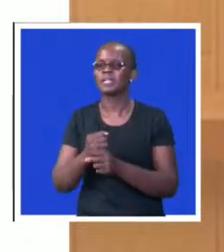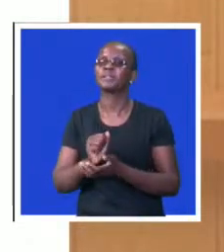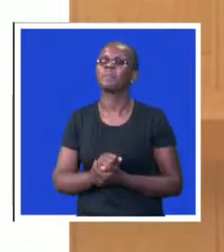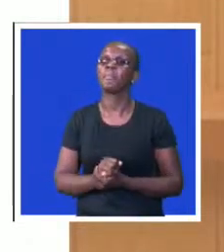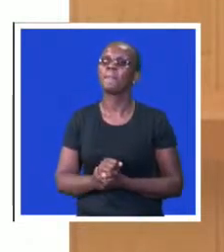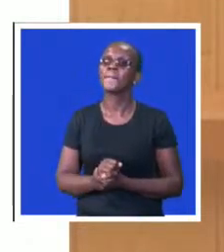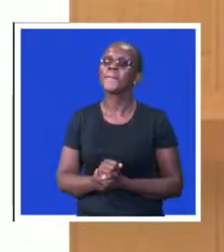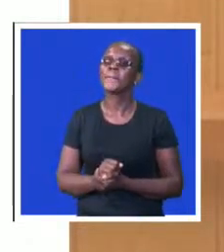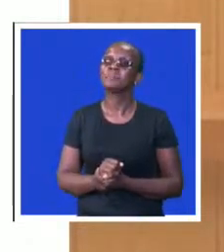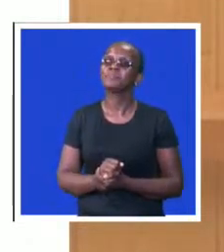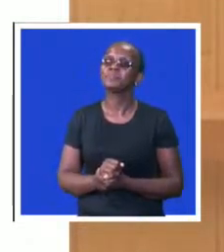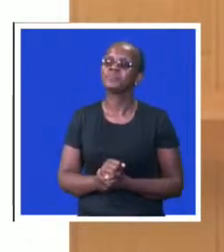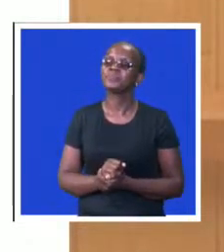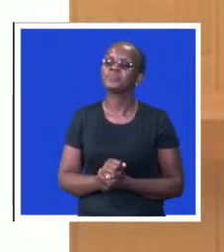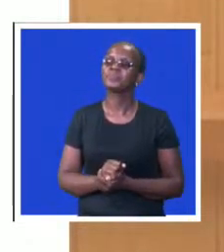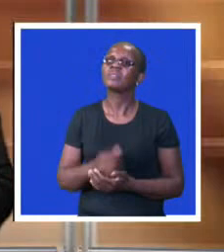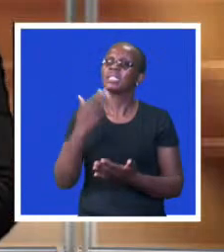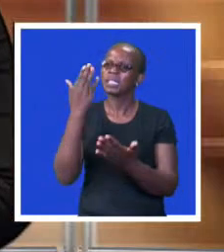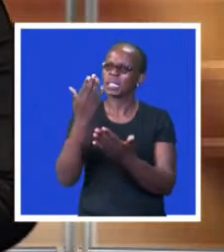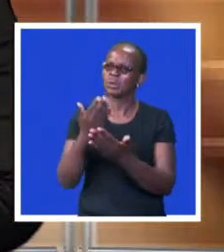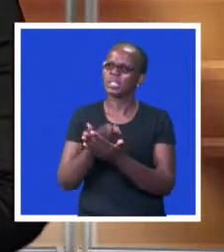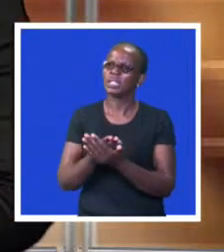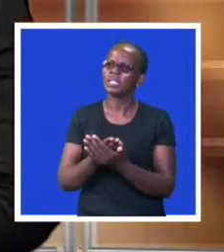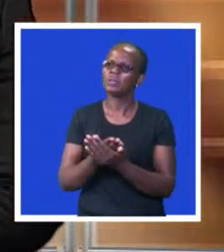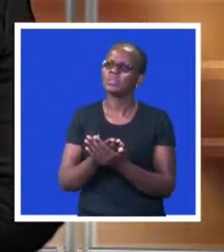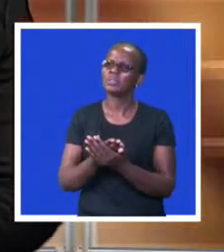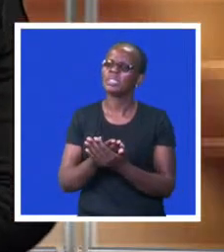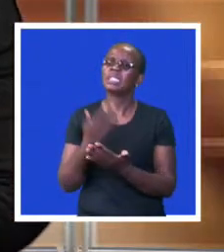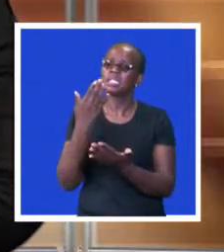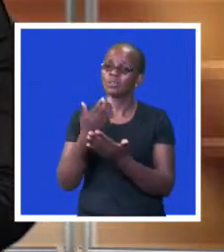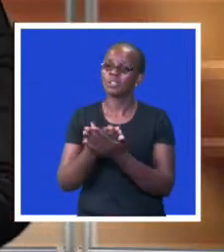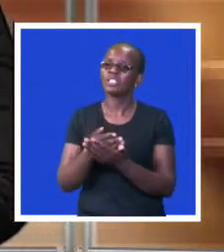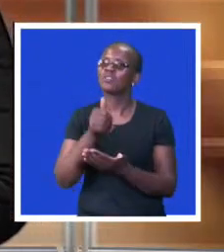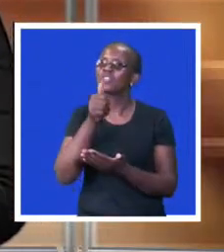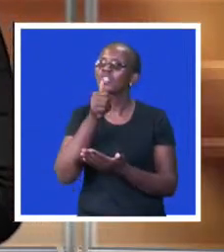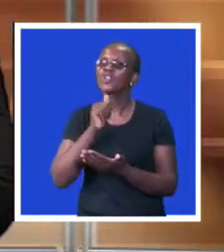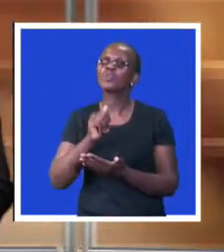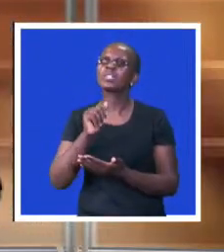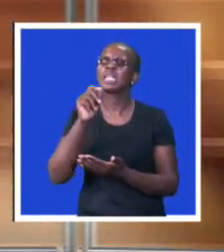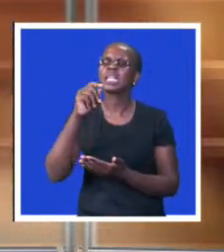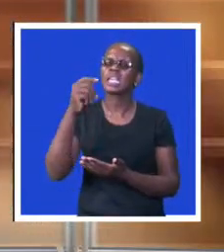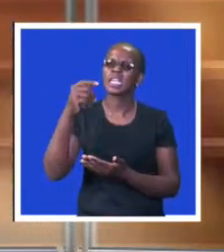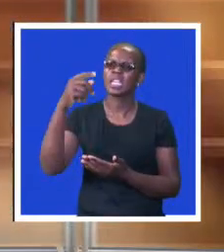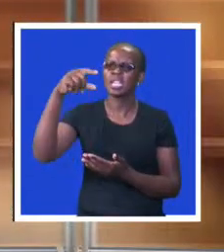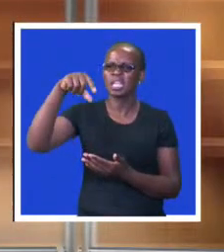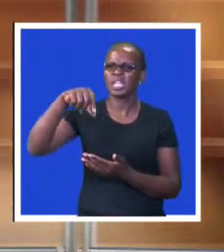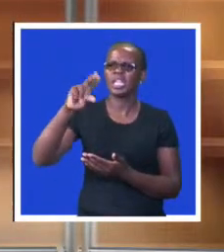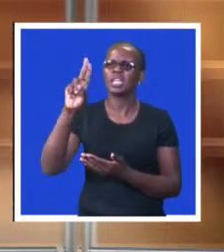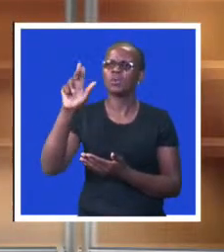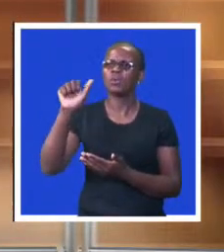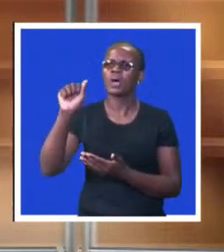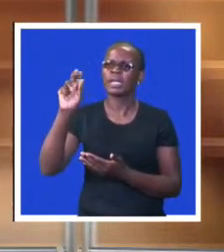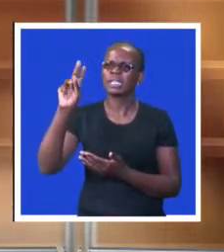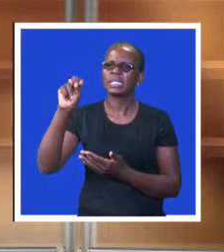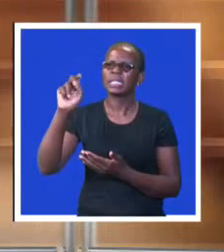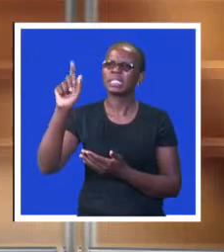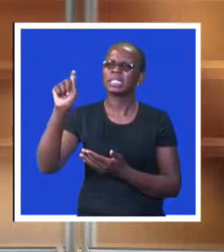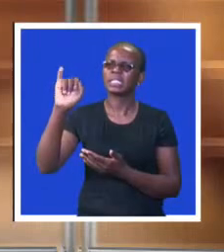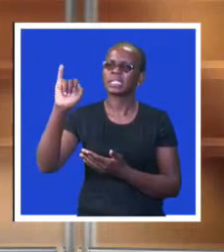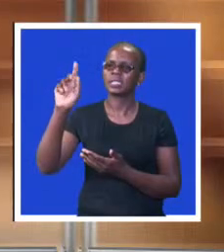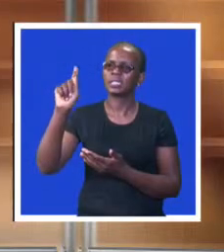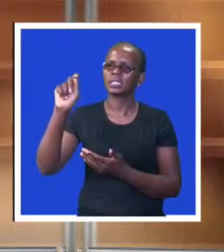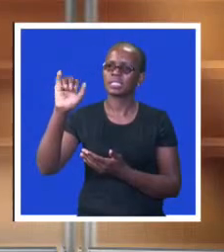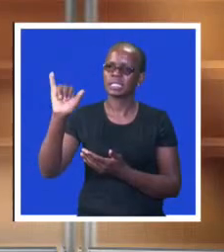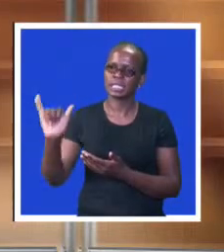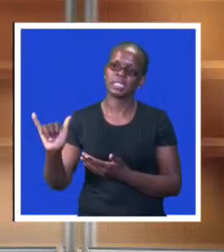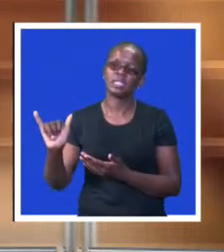our activity, I would like us to use the quantity. Quantity. We said quantity is the